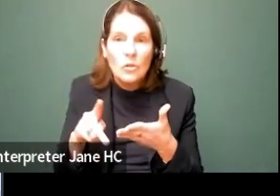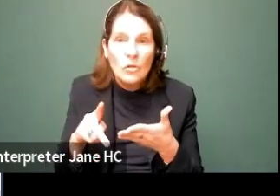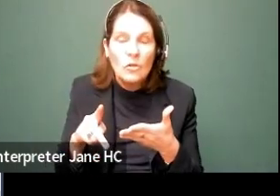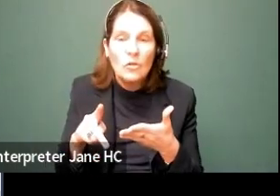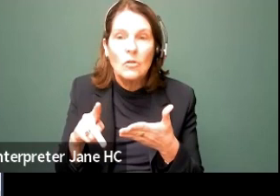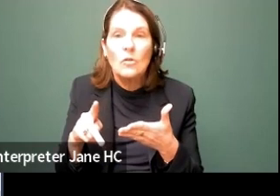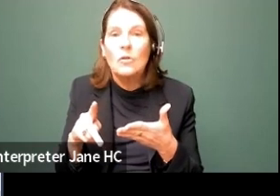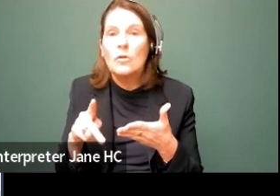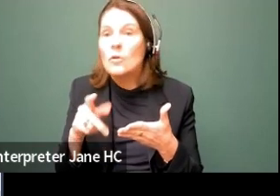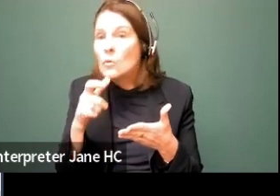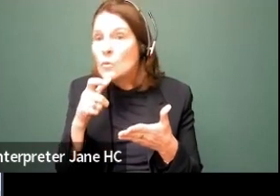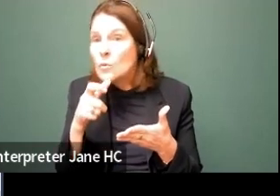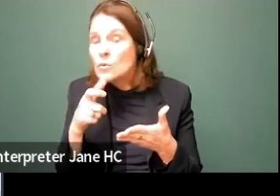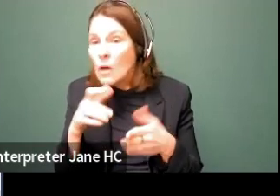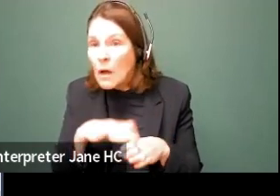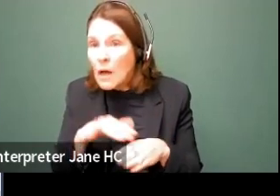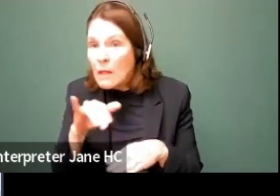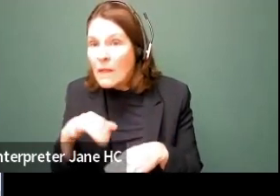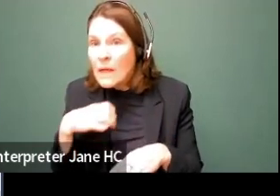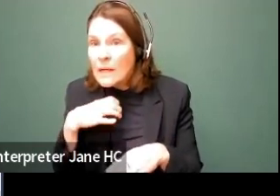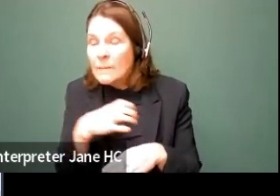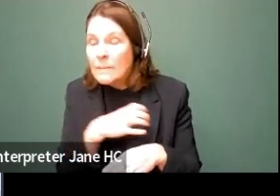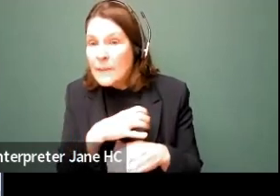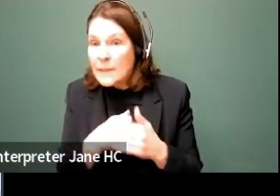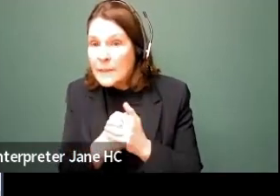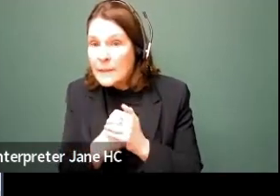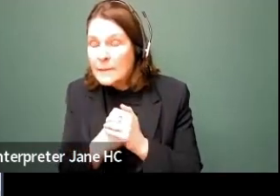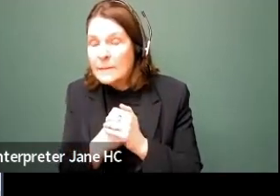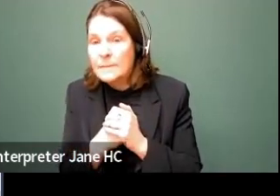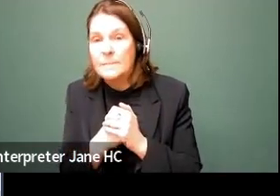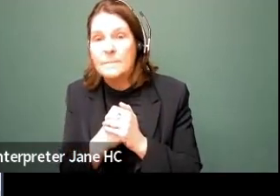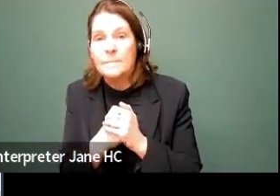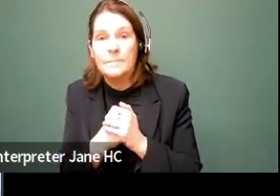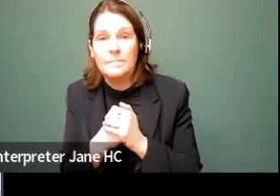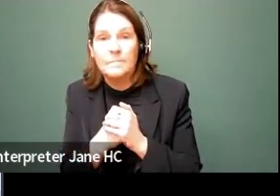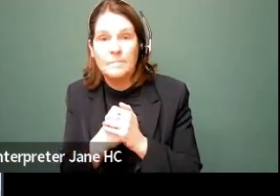any additional members that are on the committee.